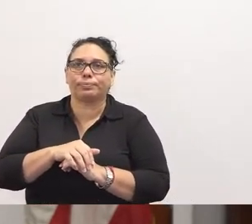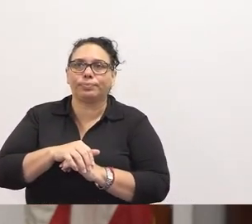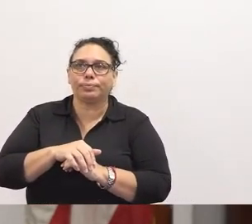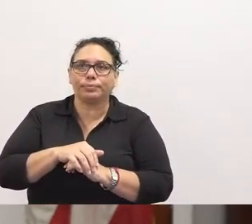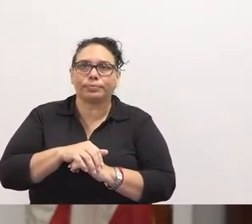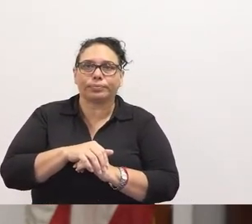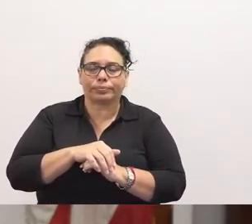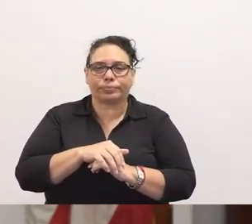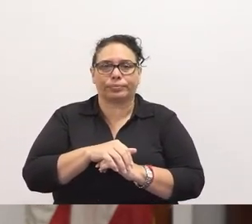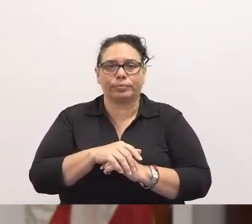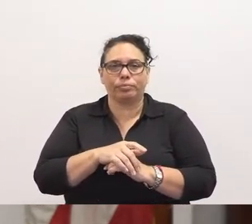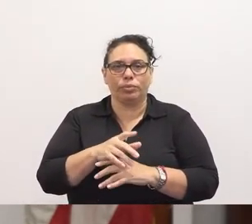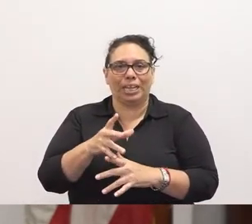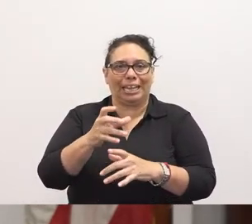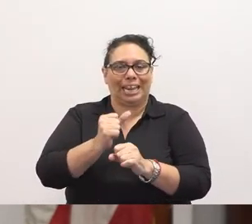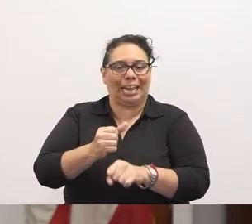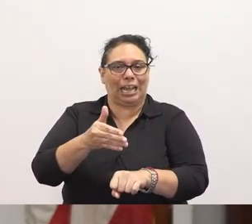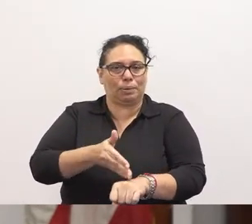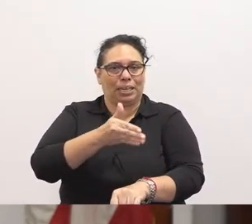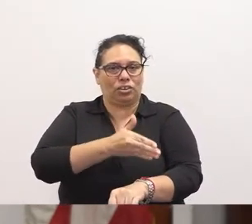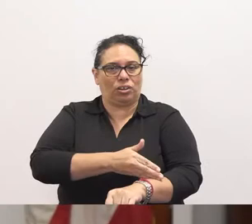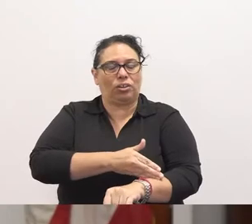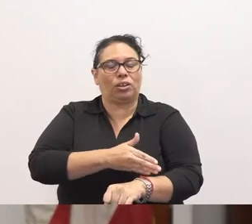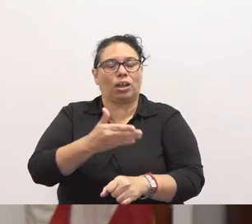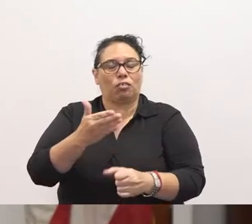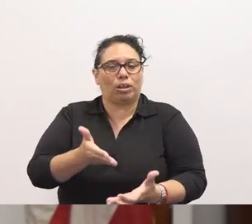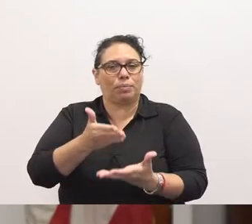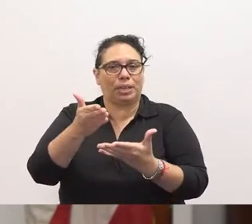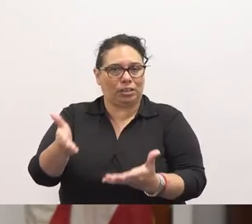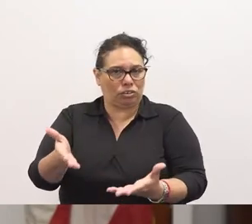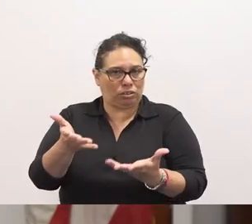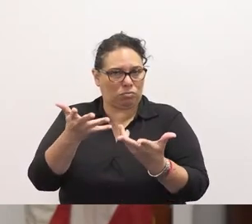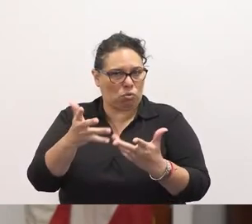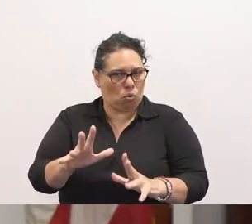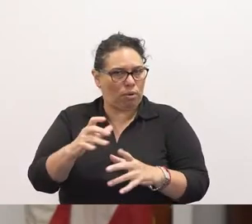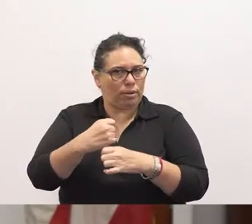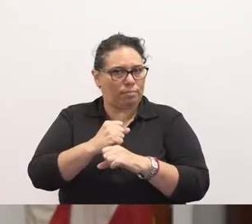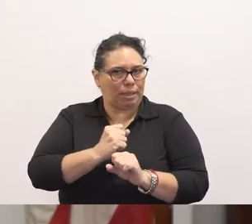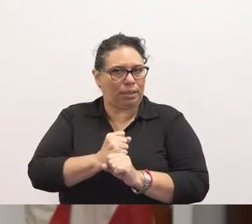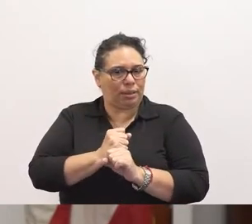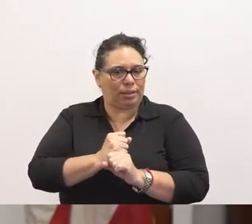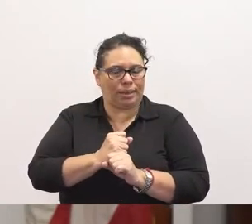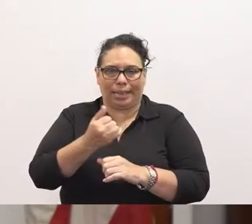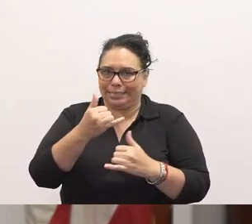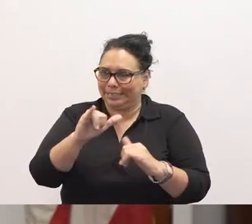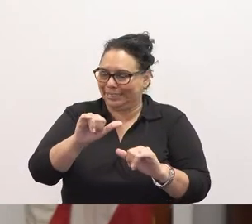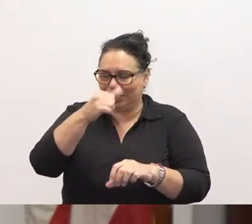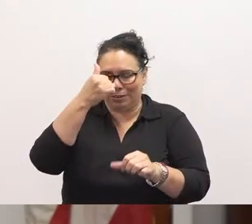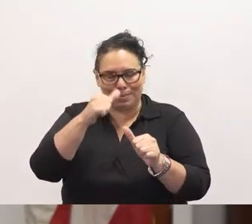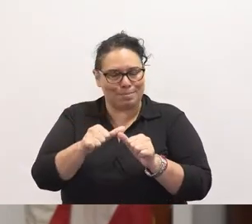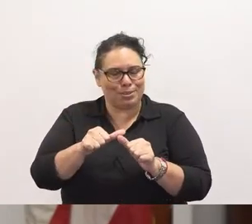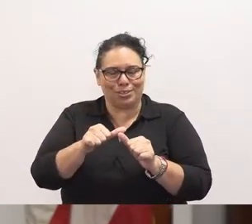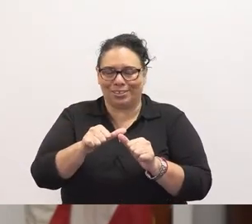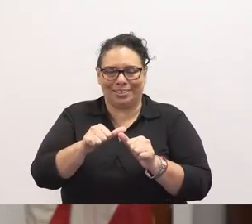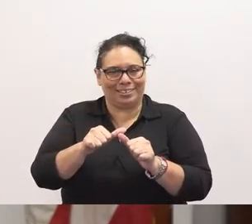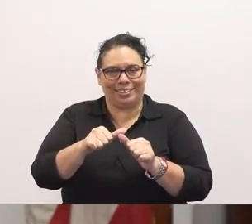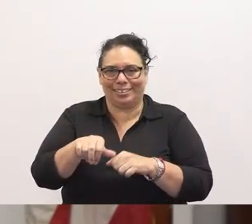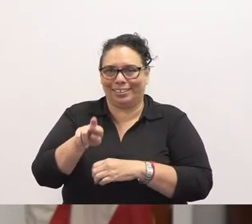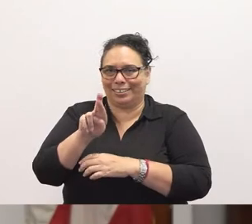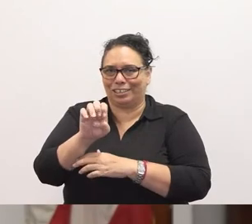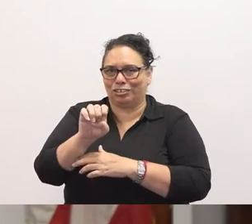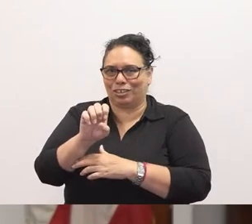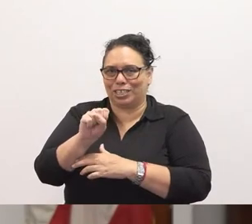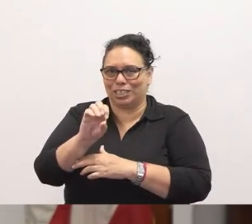us receiving updates on recommendations that have already been made, I still remember the resolution, the